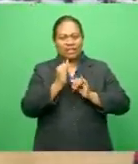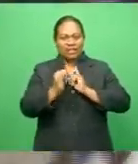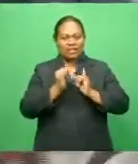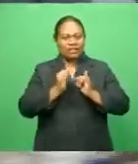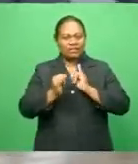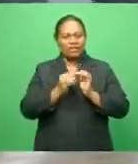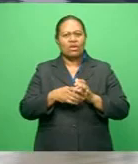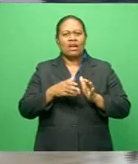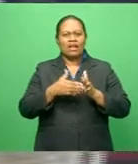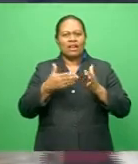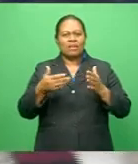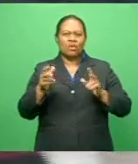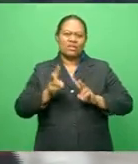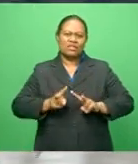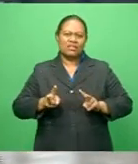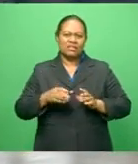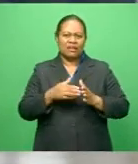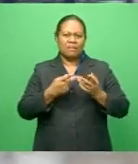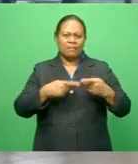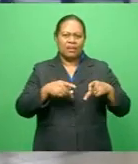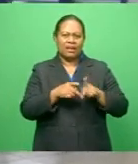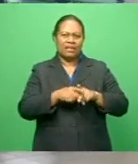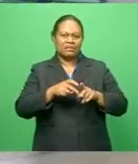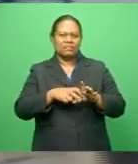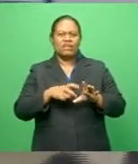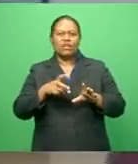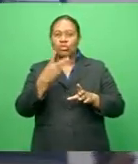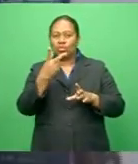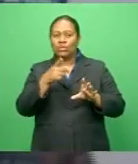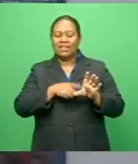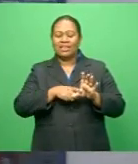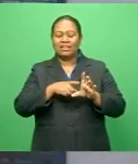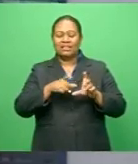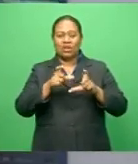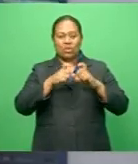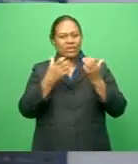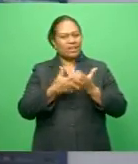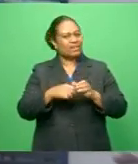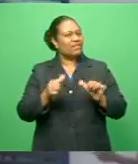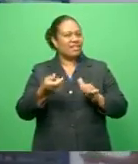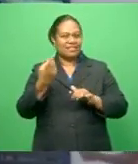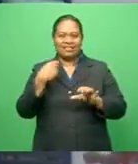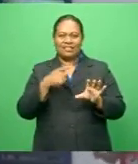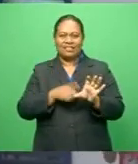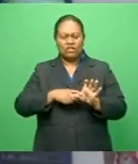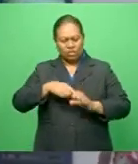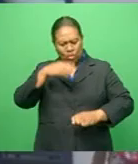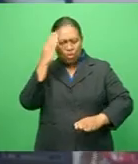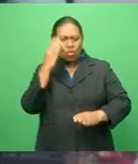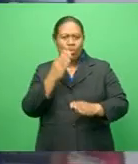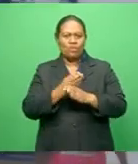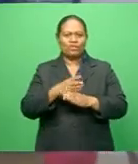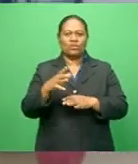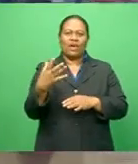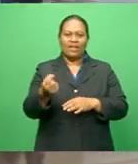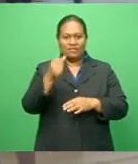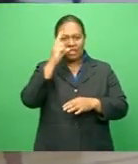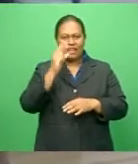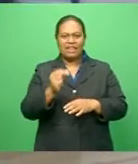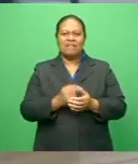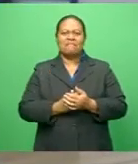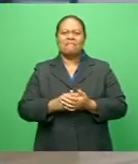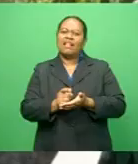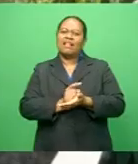after Vicky Wilson ended her 2-term contract last year. Rokoura says they are hoping to name the coach no later than